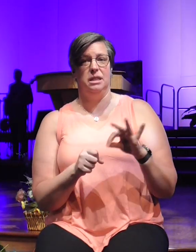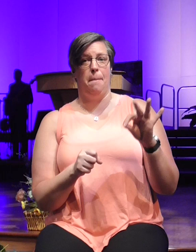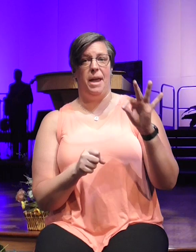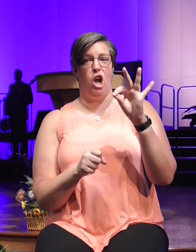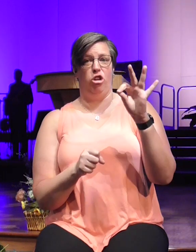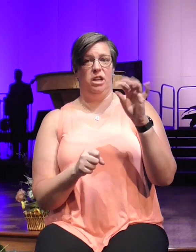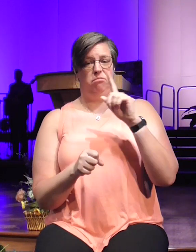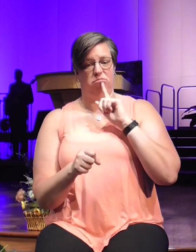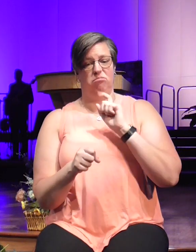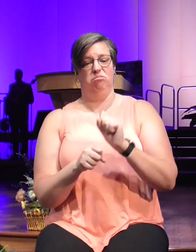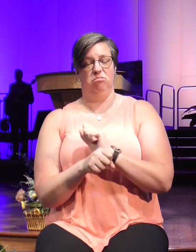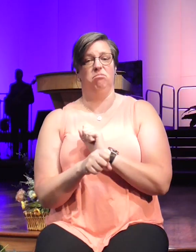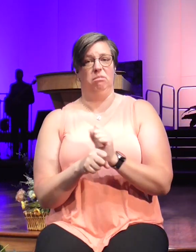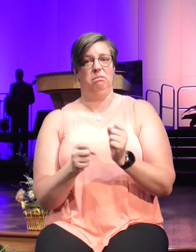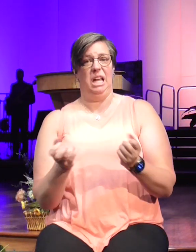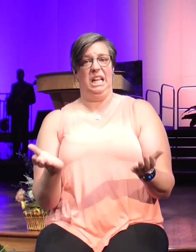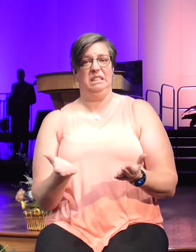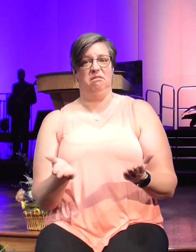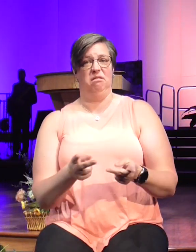this space.